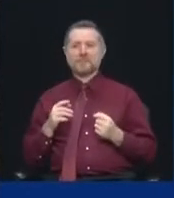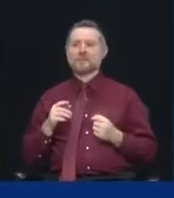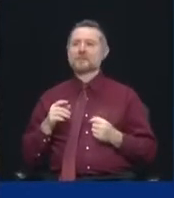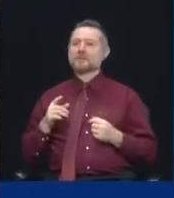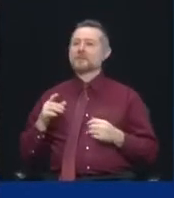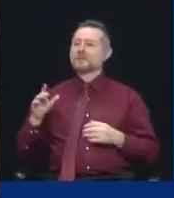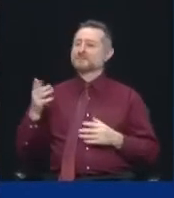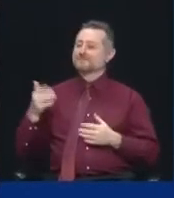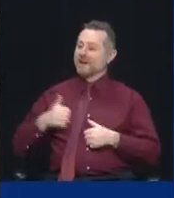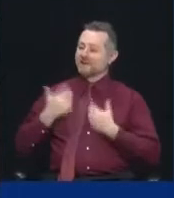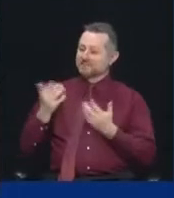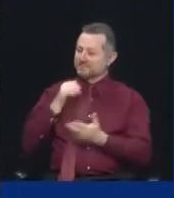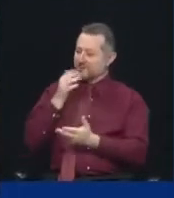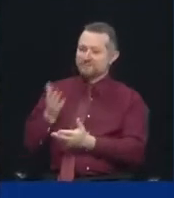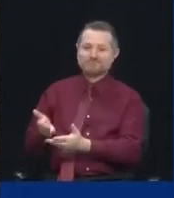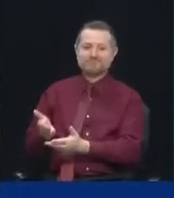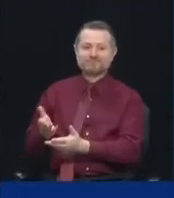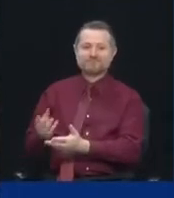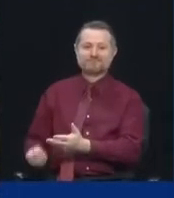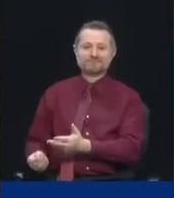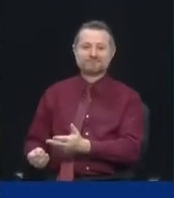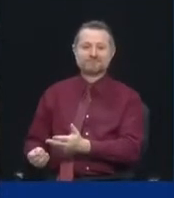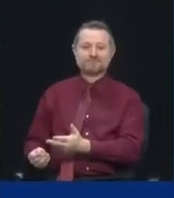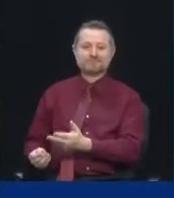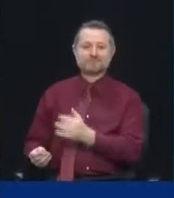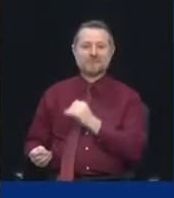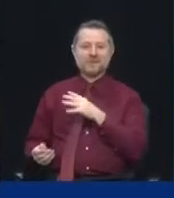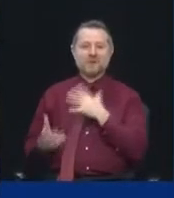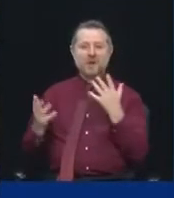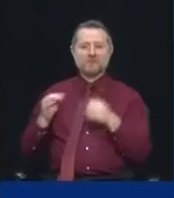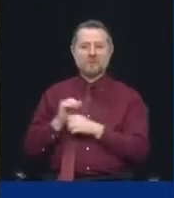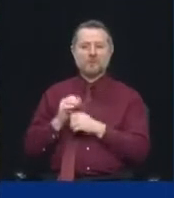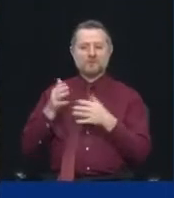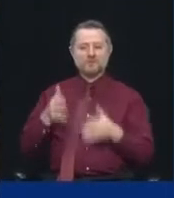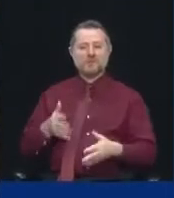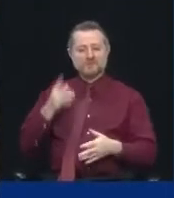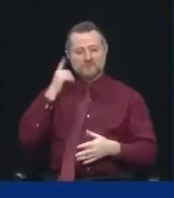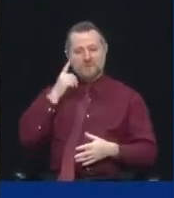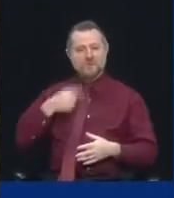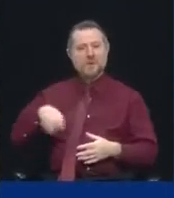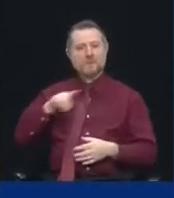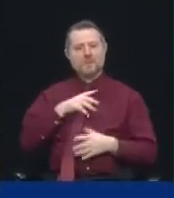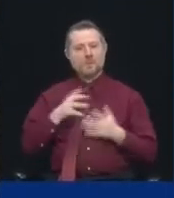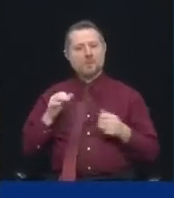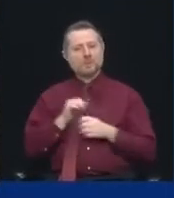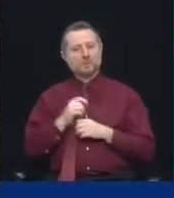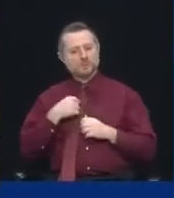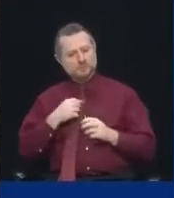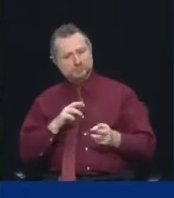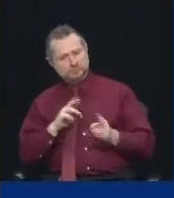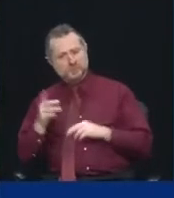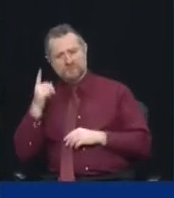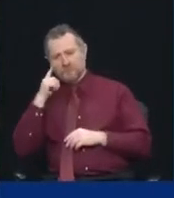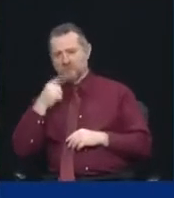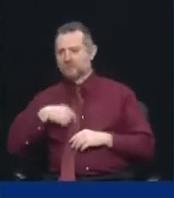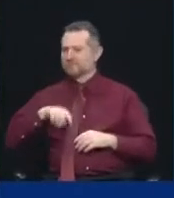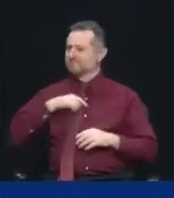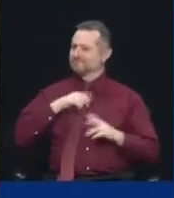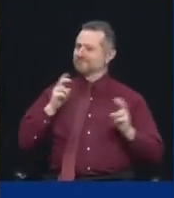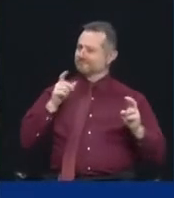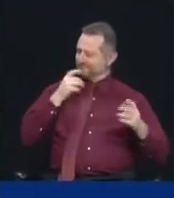here. So we have so much work to do, but we are prepared. We've been leaders in terms